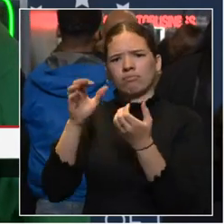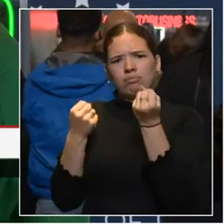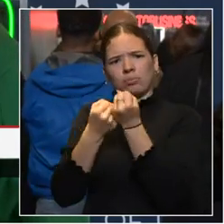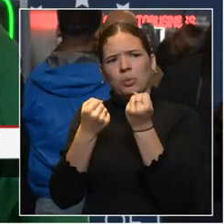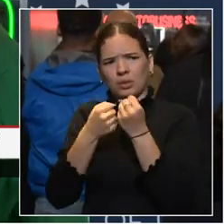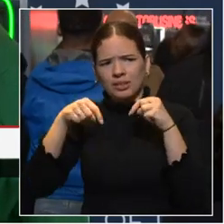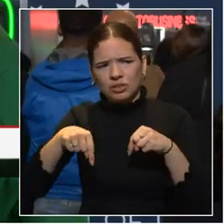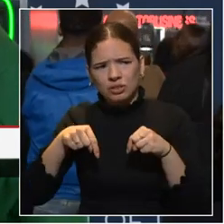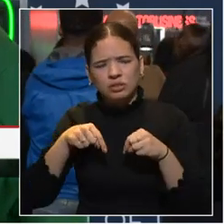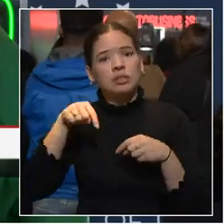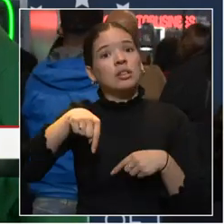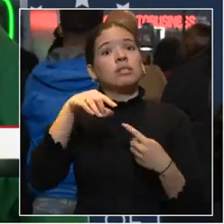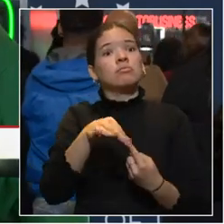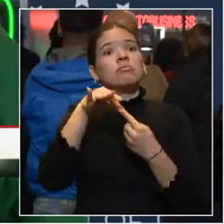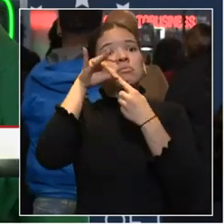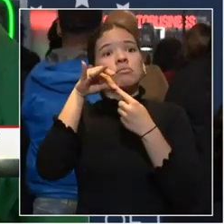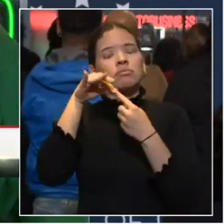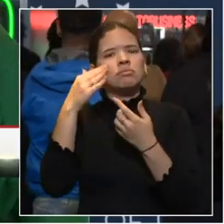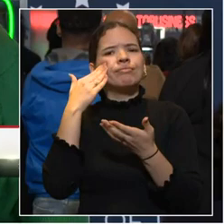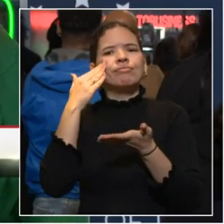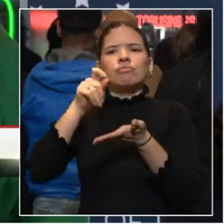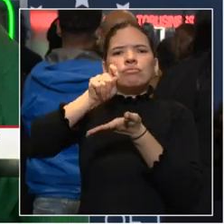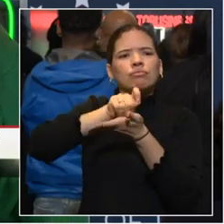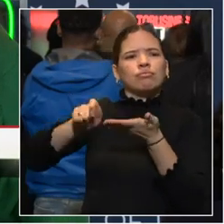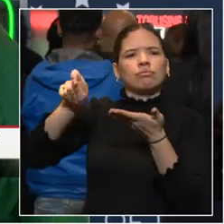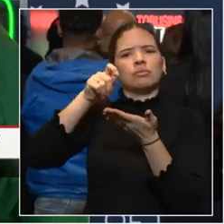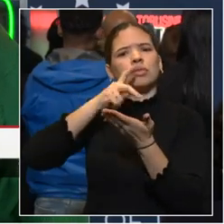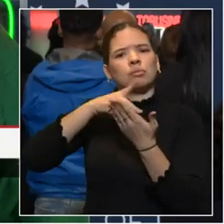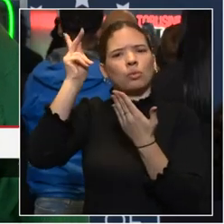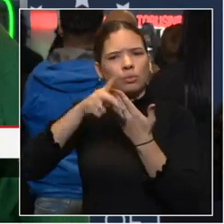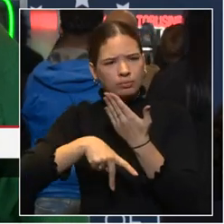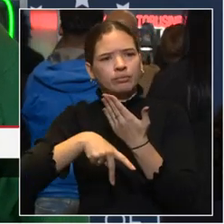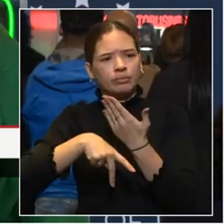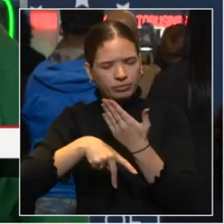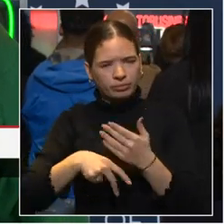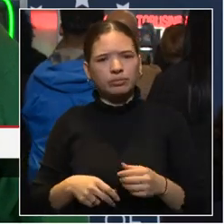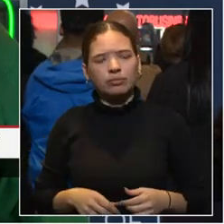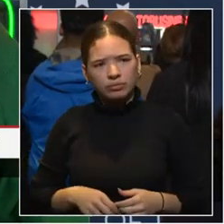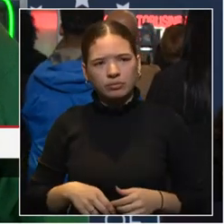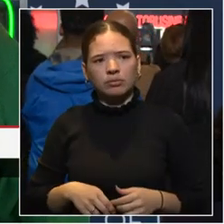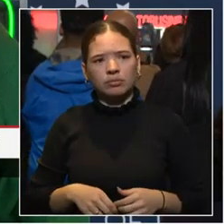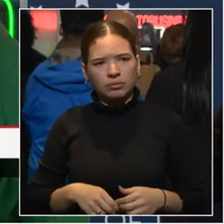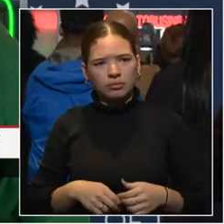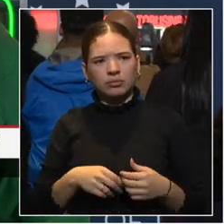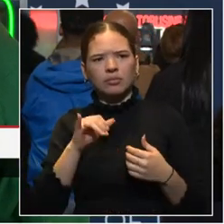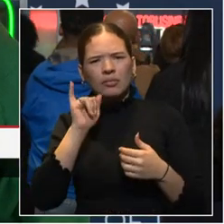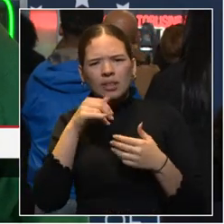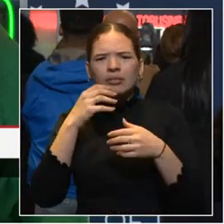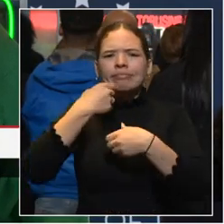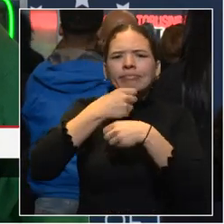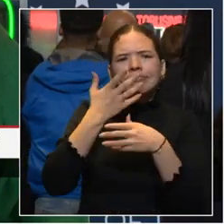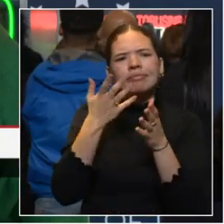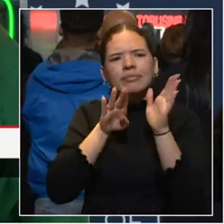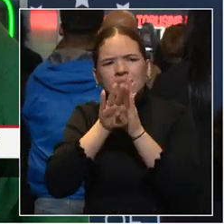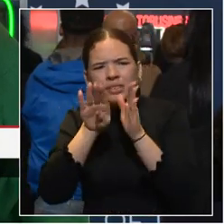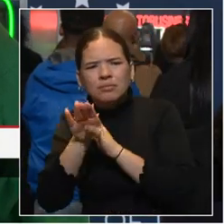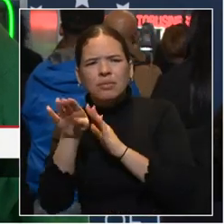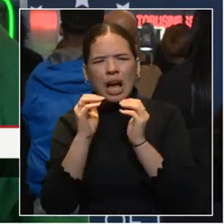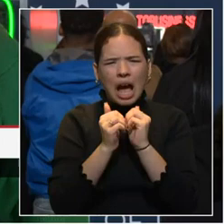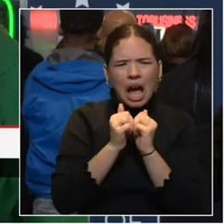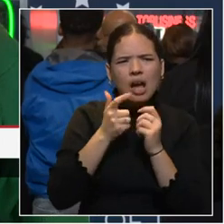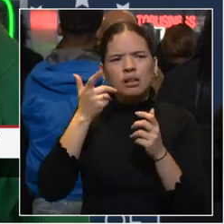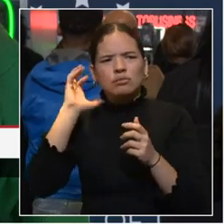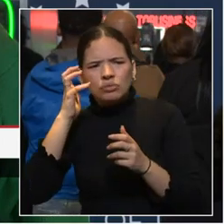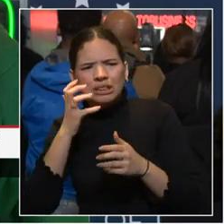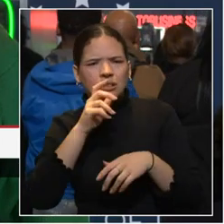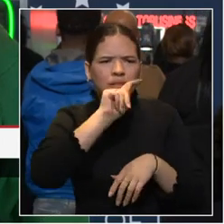program. Participants in this program honed in on their broadcast and journalism skills in radio and television. Each week, you never